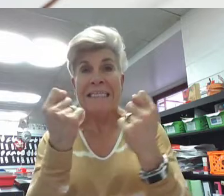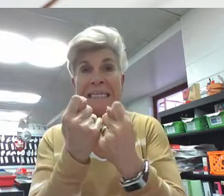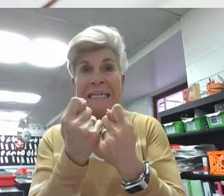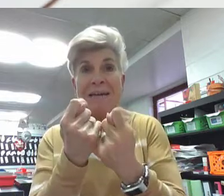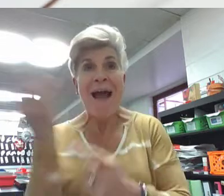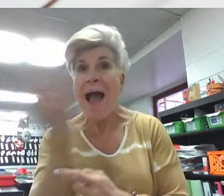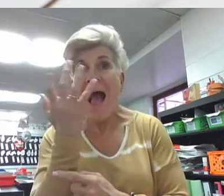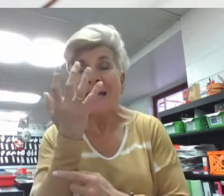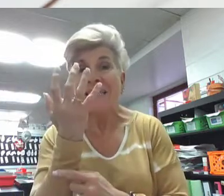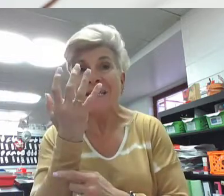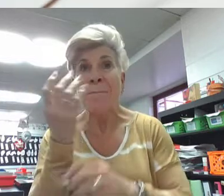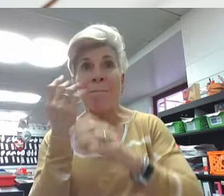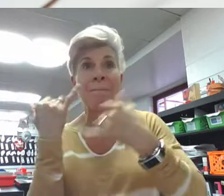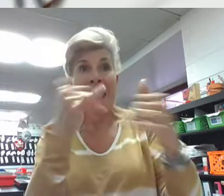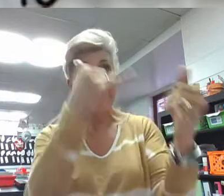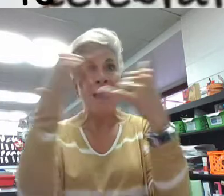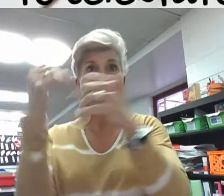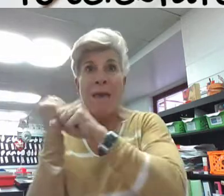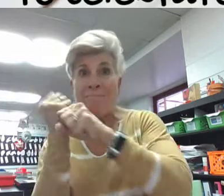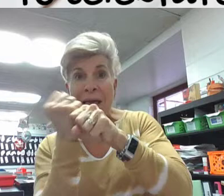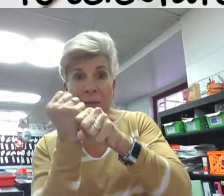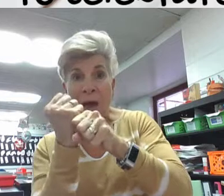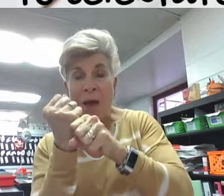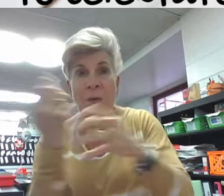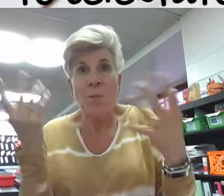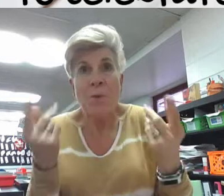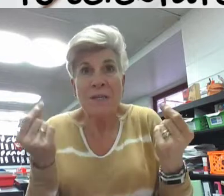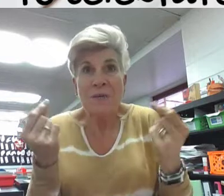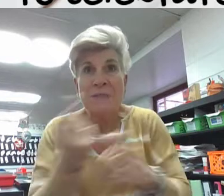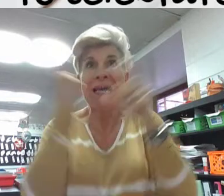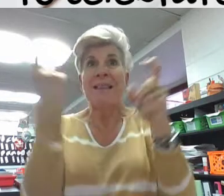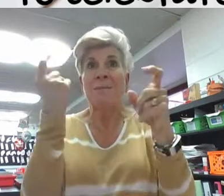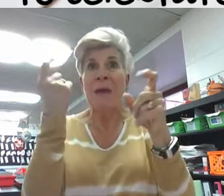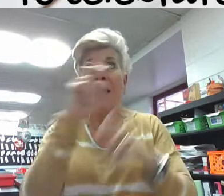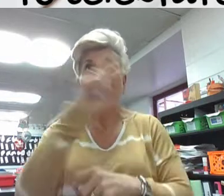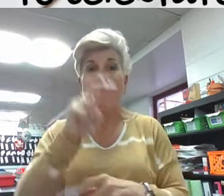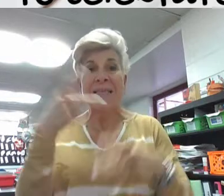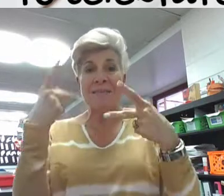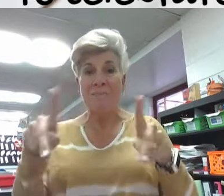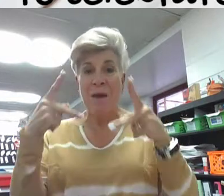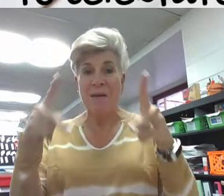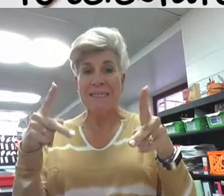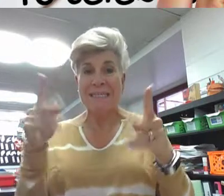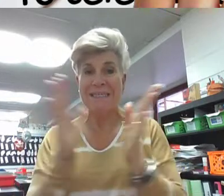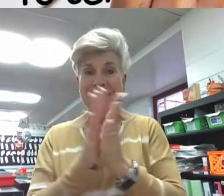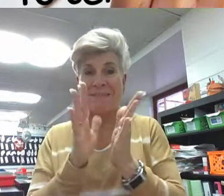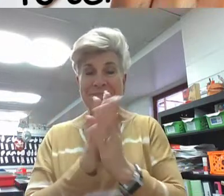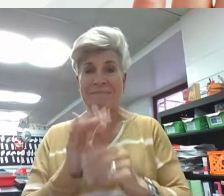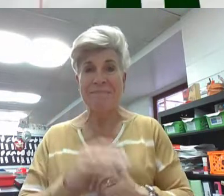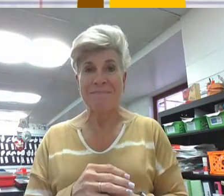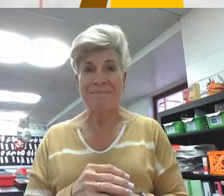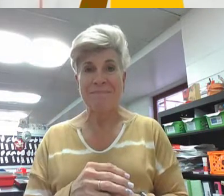His team had a great season, so they decided to celebrate with a pizza party.